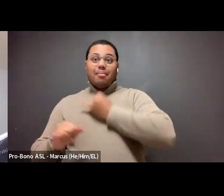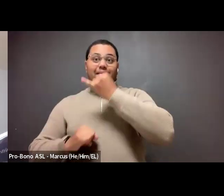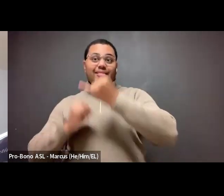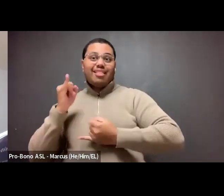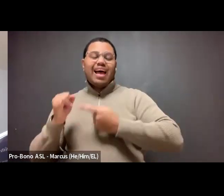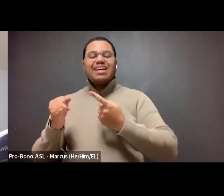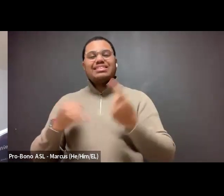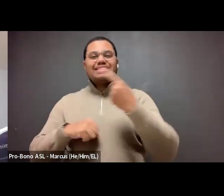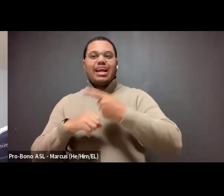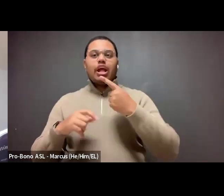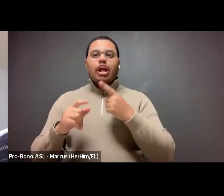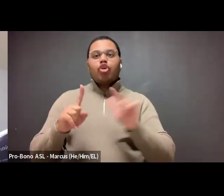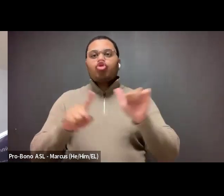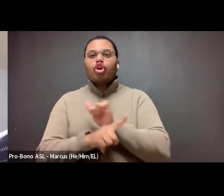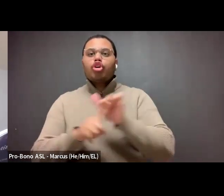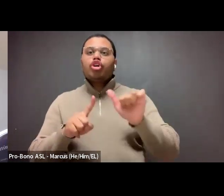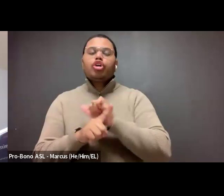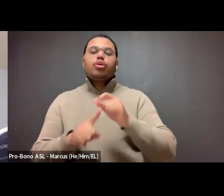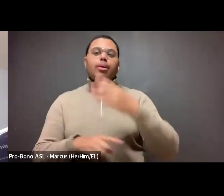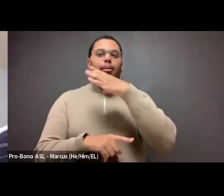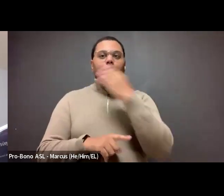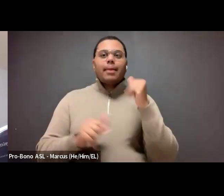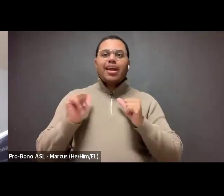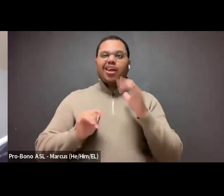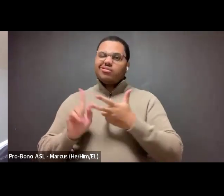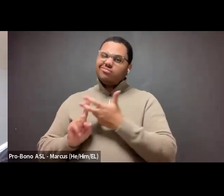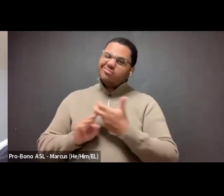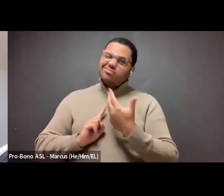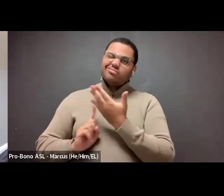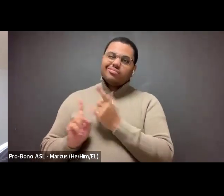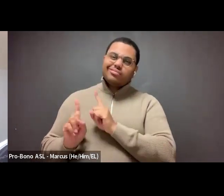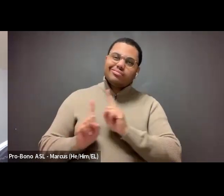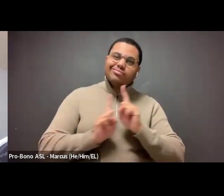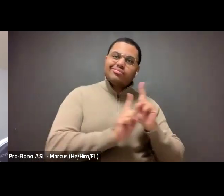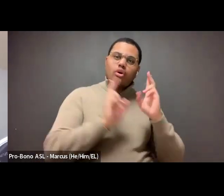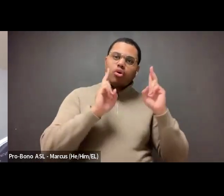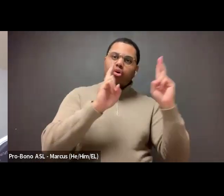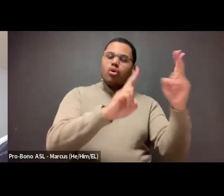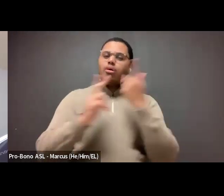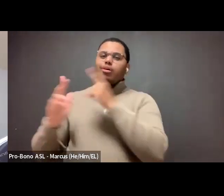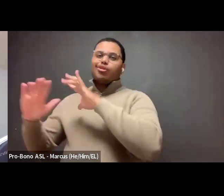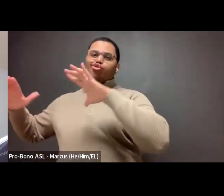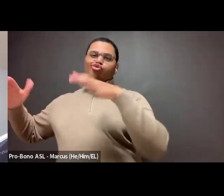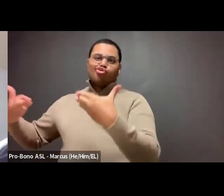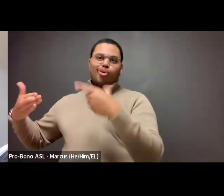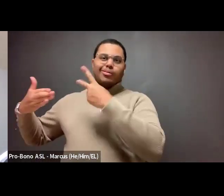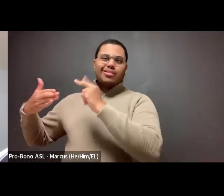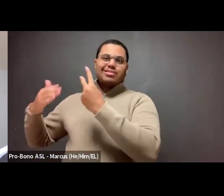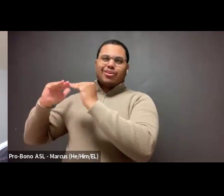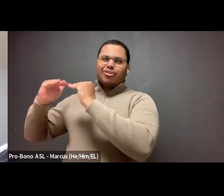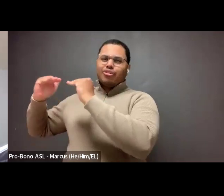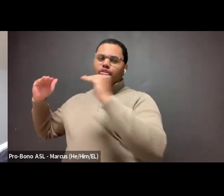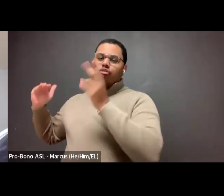Black actress pulled me aside and walked me down the hallway. We left the large rehearsal room on the second floor of